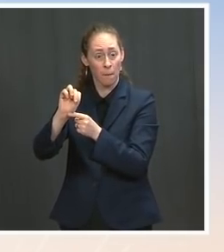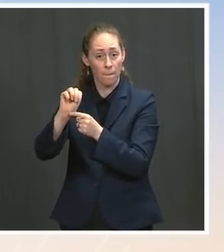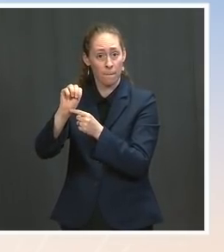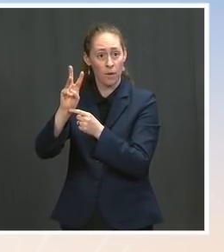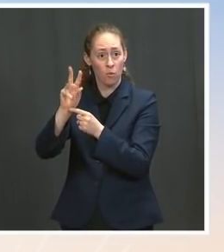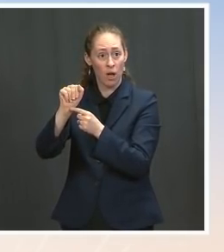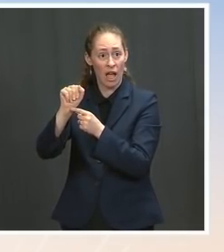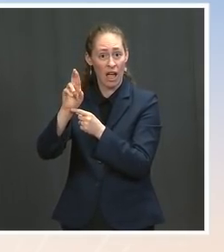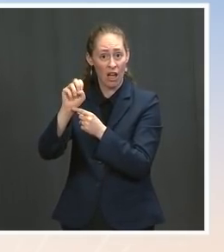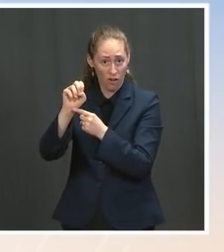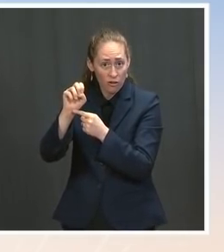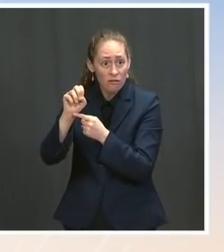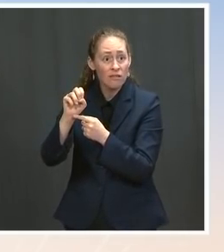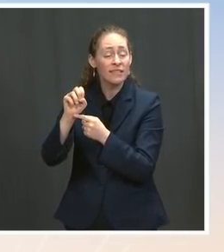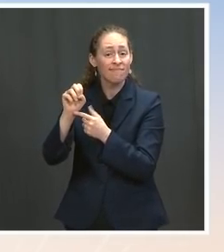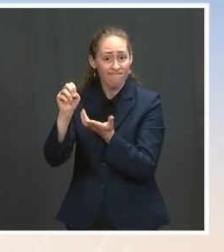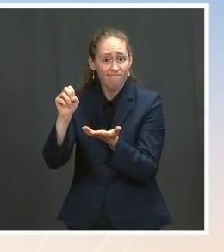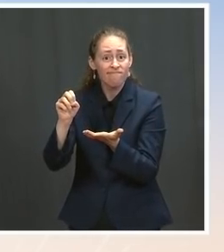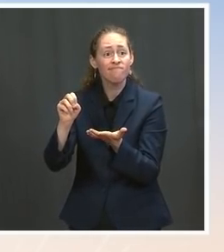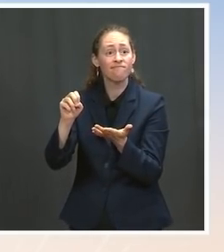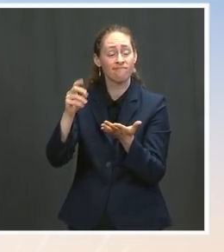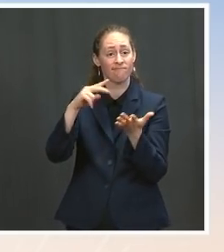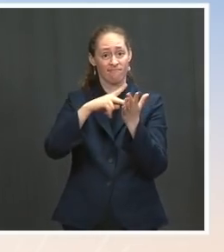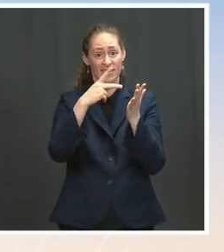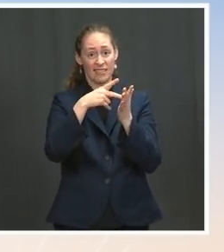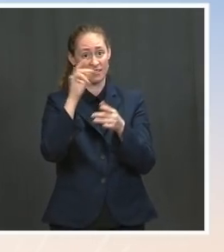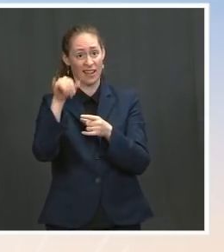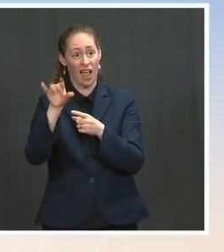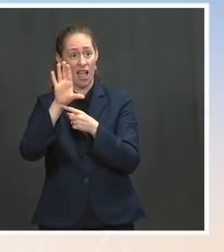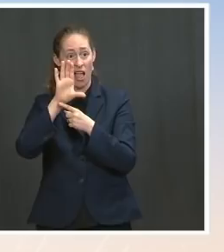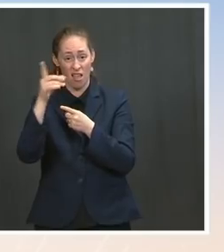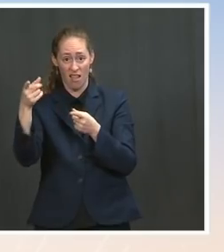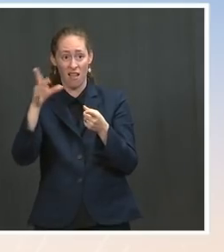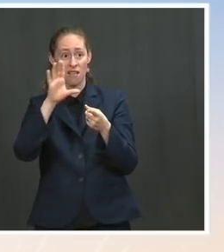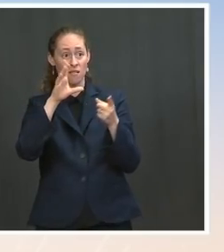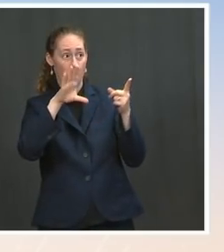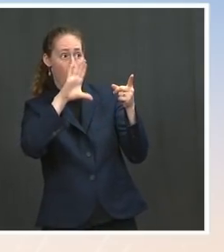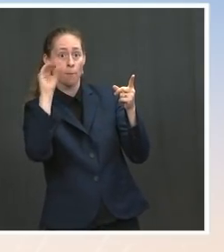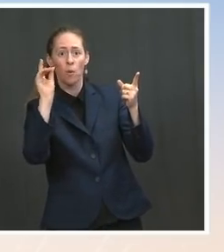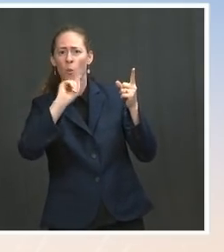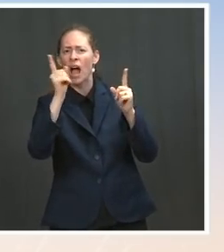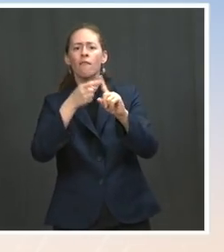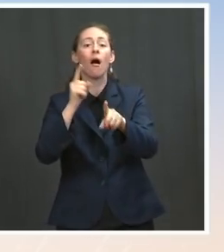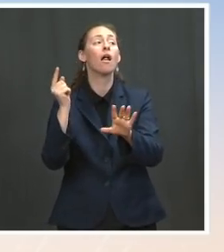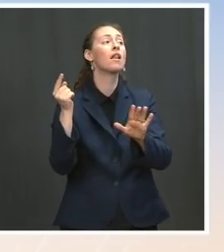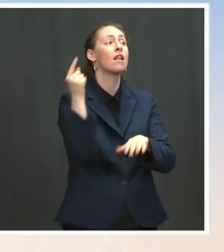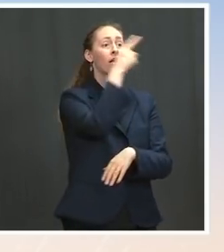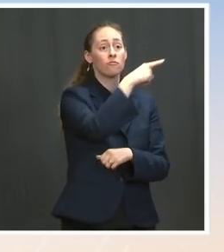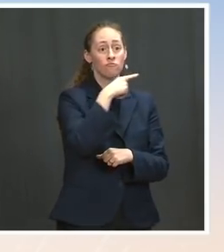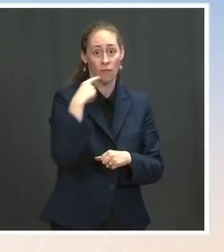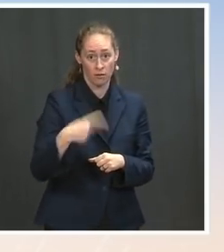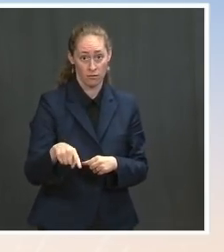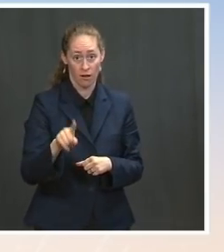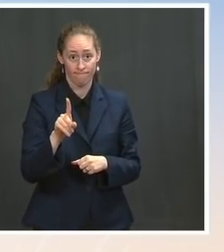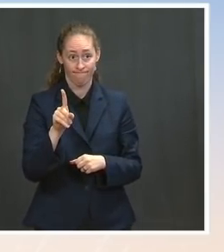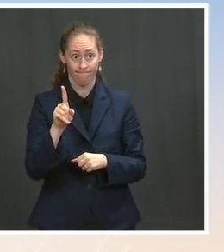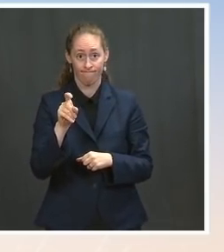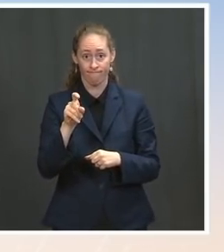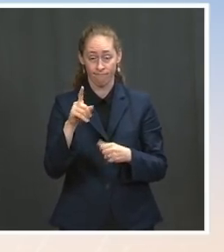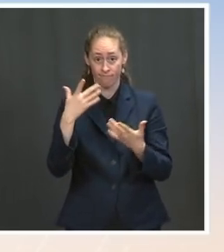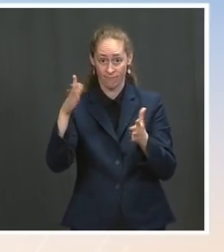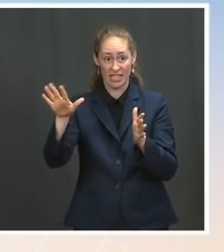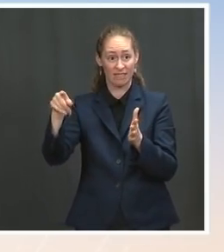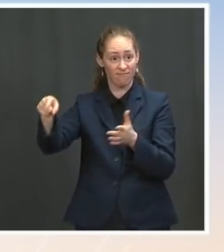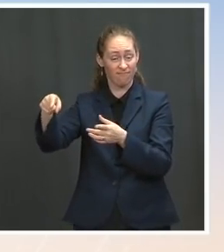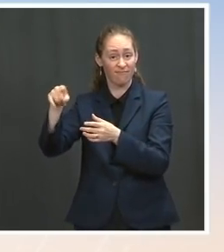based in Russia. And was the ransom paid? And then can you speak a little bit about, have you seen any progress